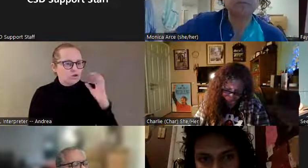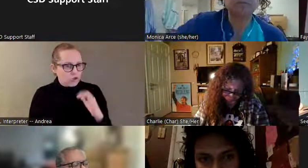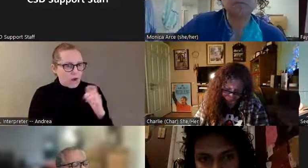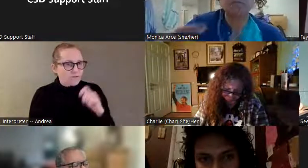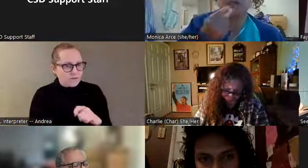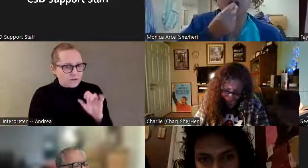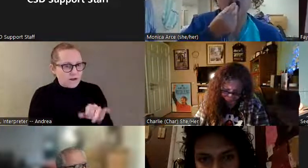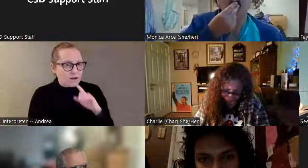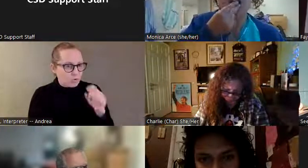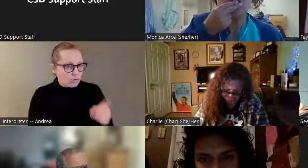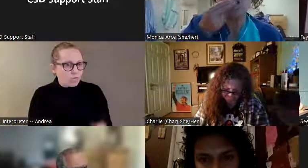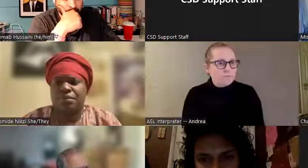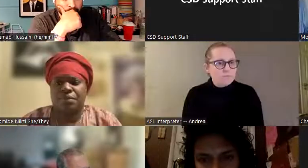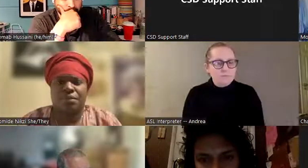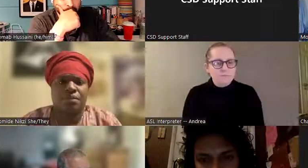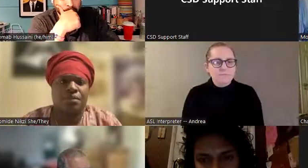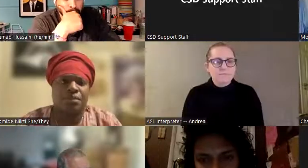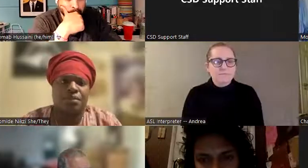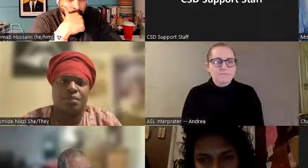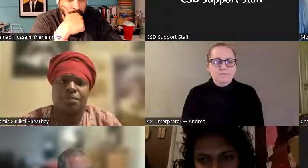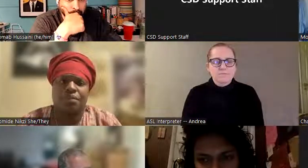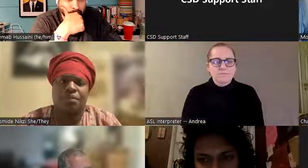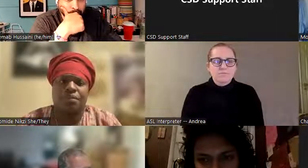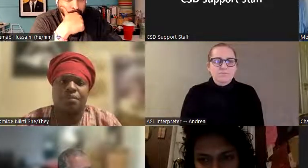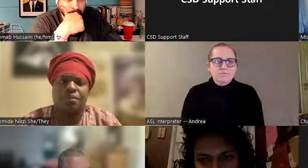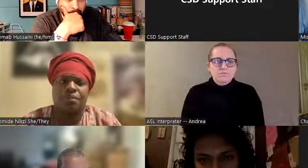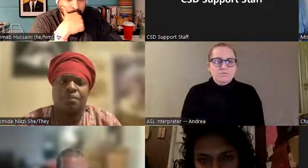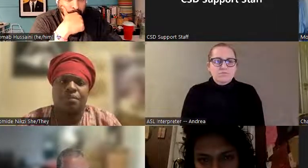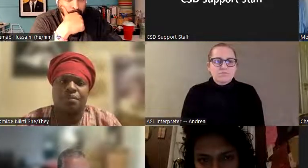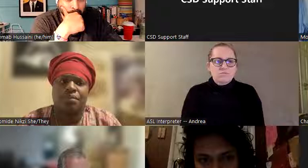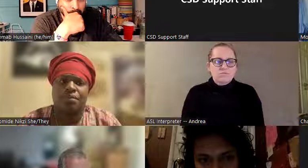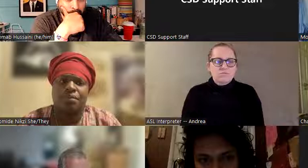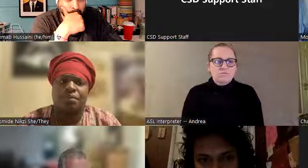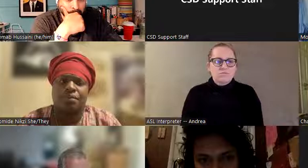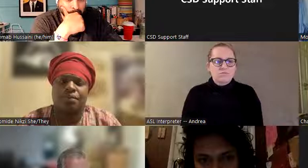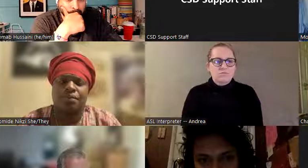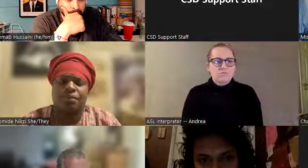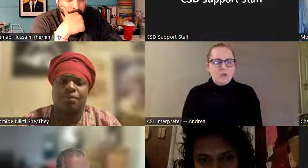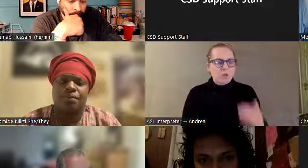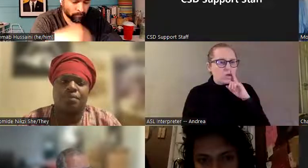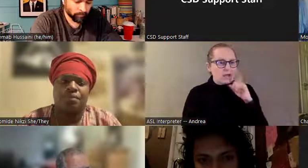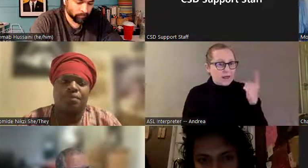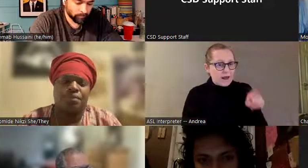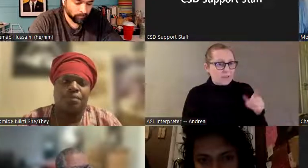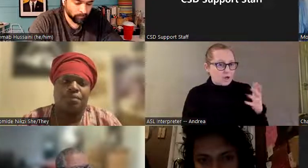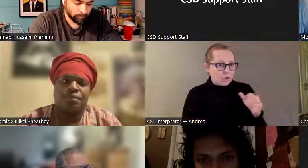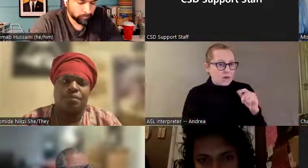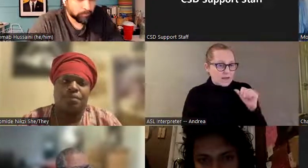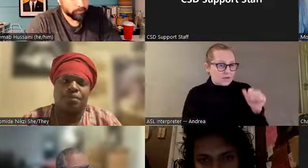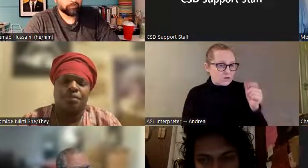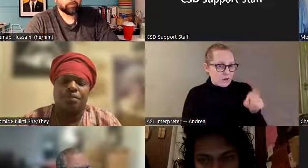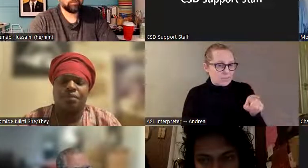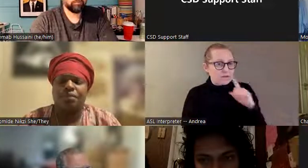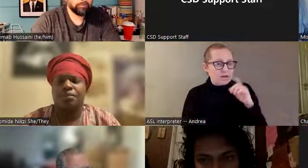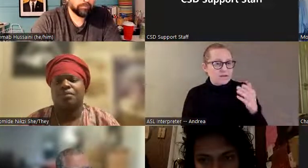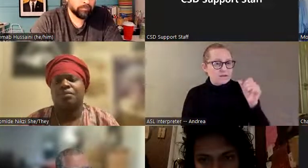and approving of it. So that's commission members. It has happened and it continues to happen that there are things posted that